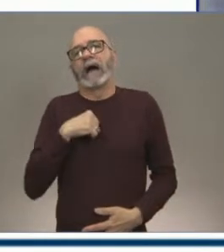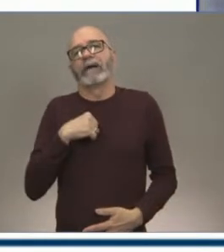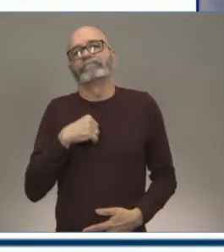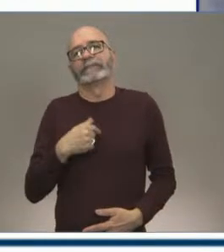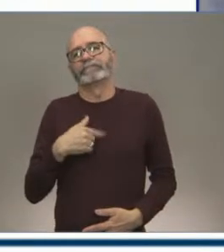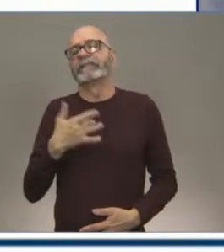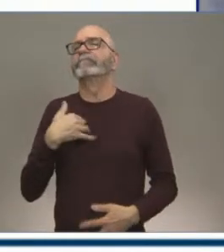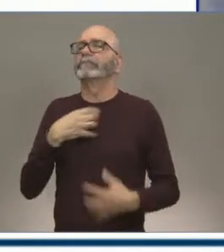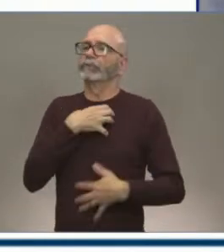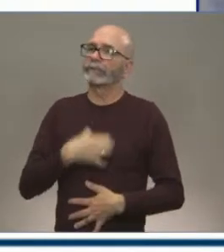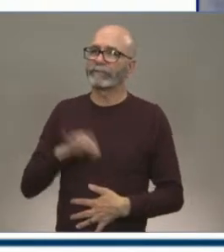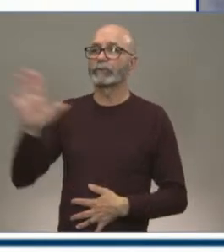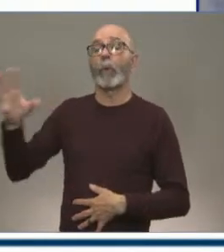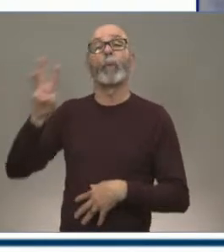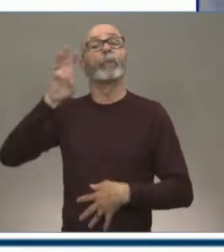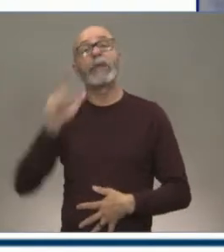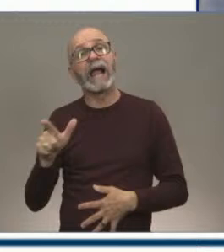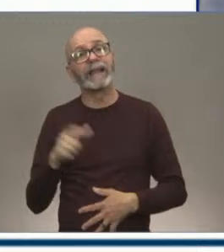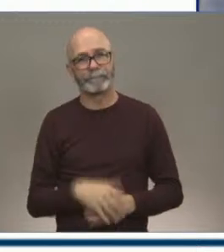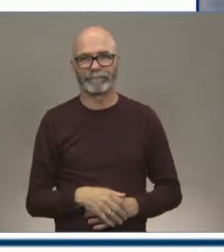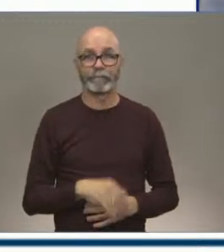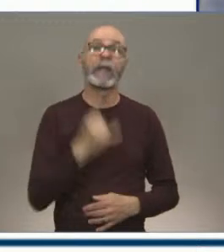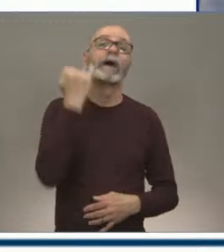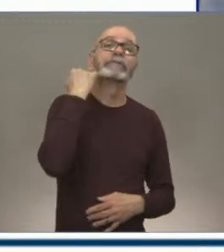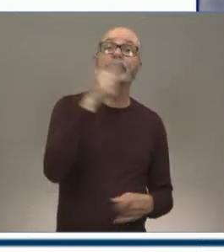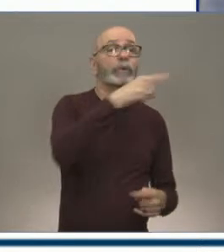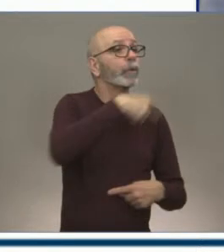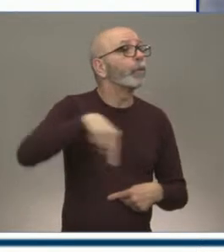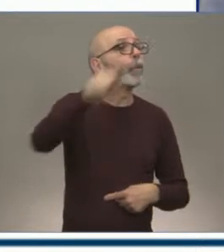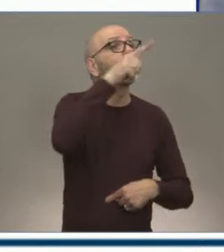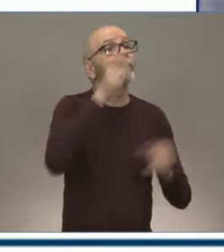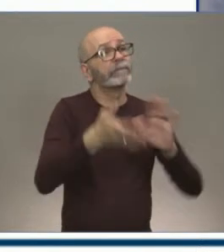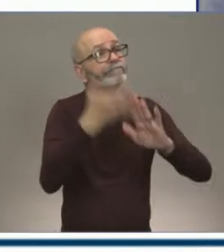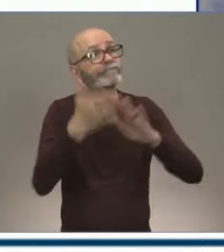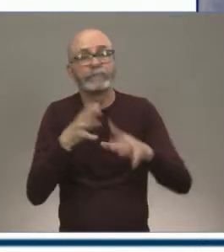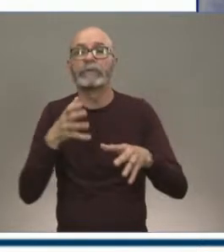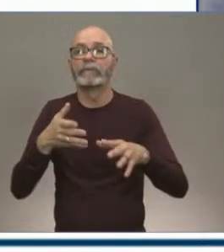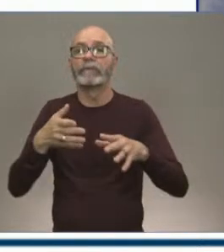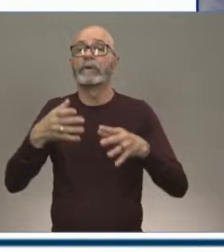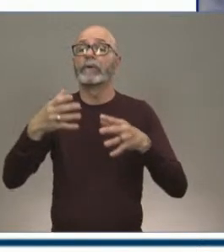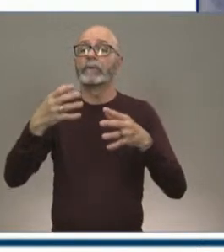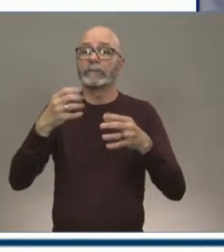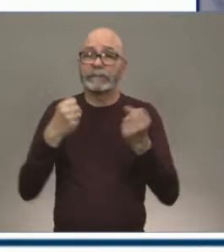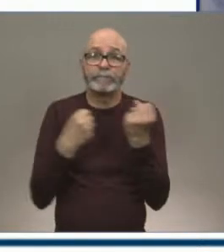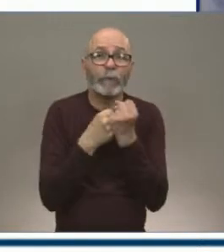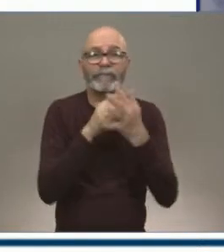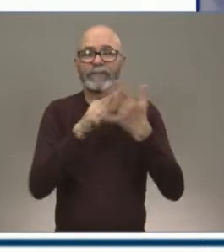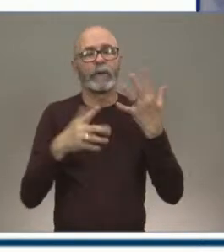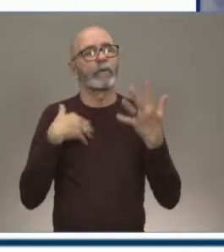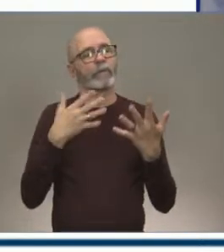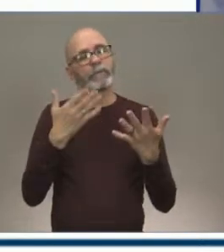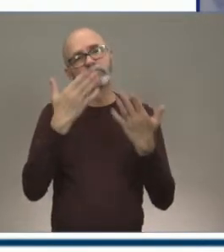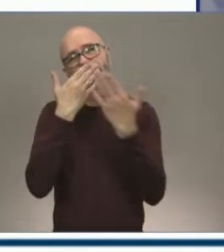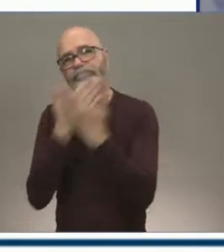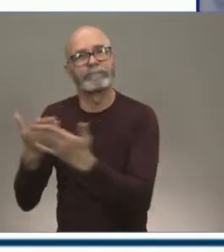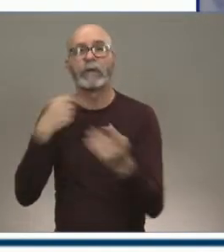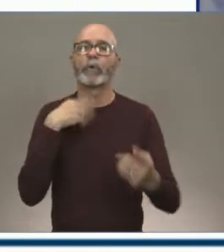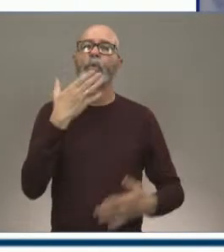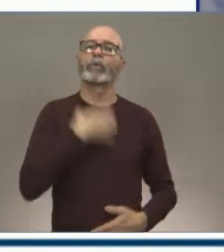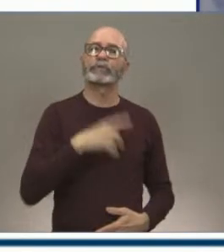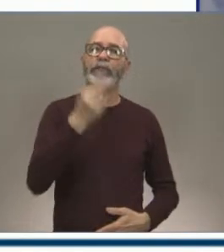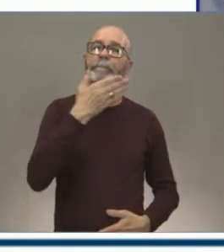who are running again, I wish you all the best. I will be here to support you the best I can, and I'll be here to support Premier-elect Rankin as